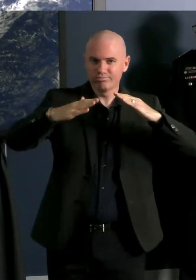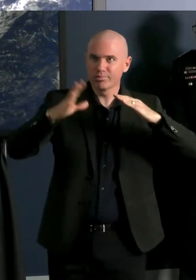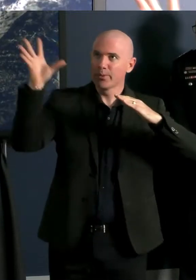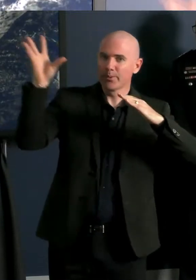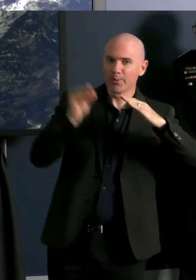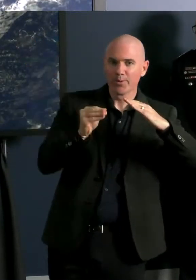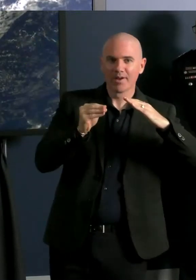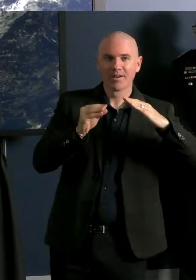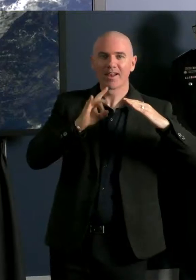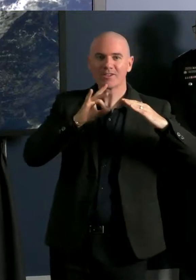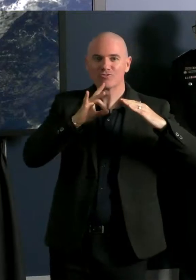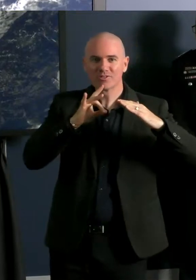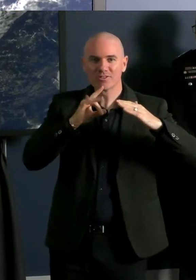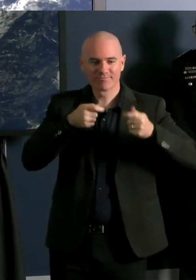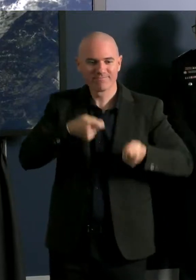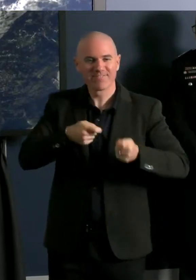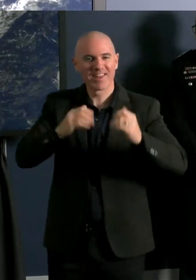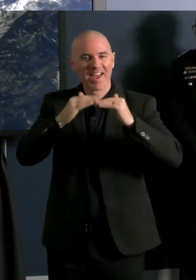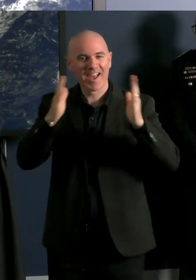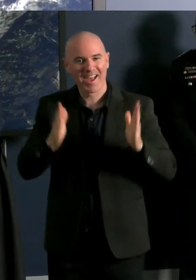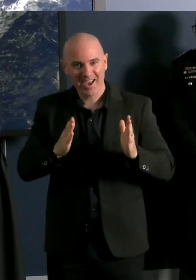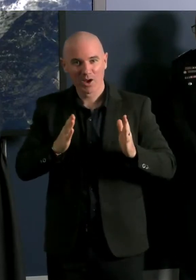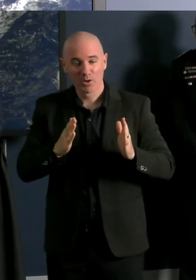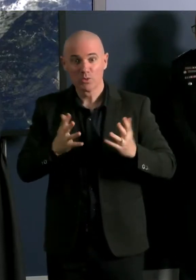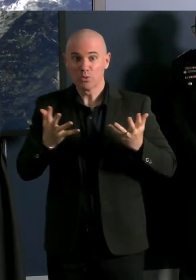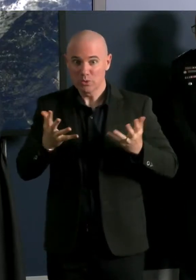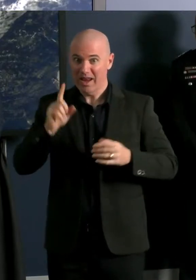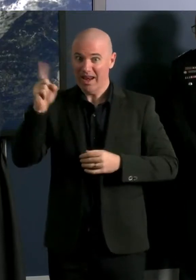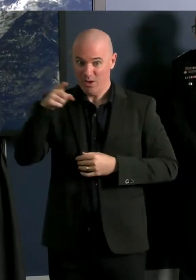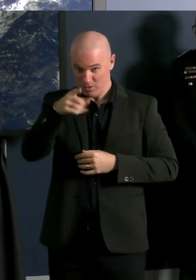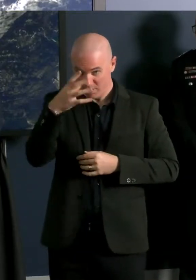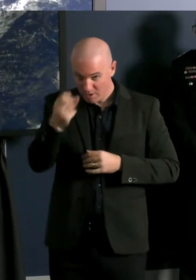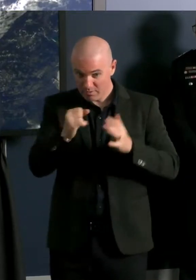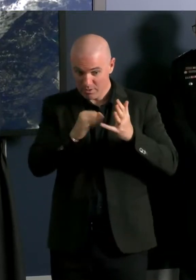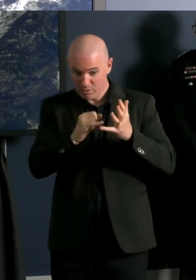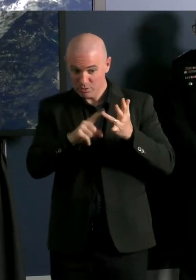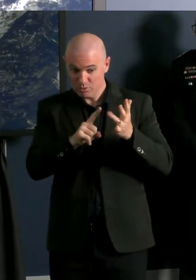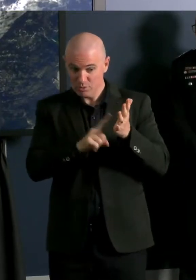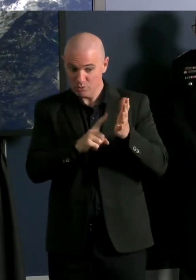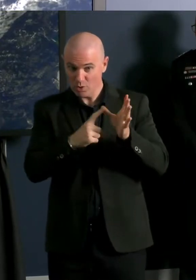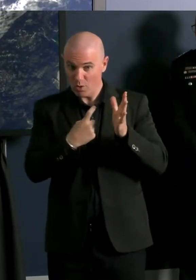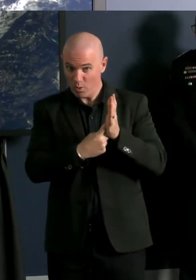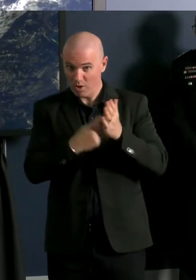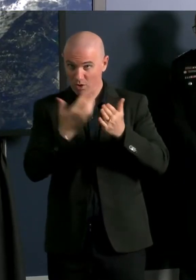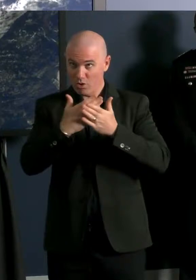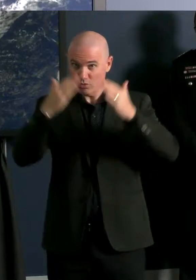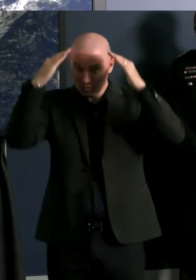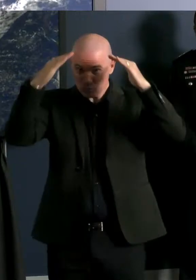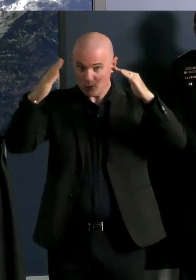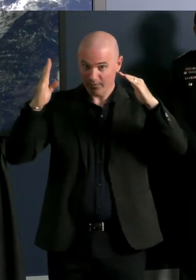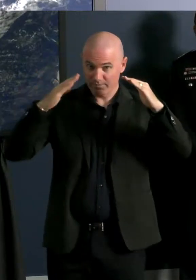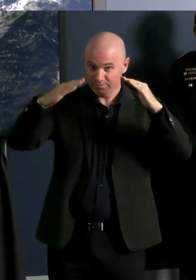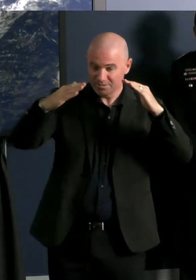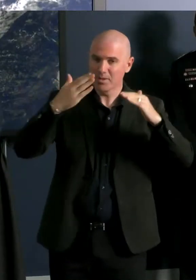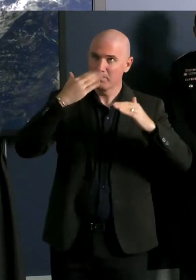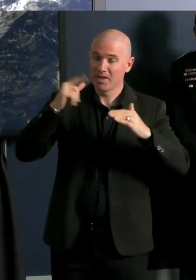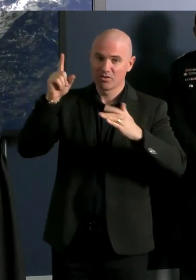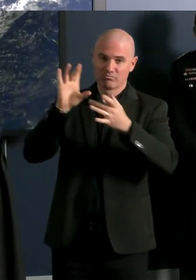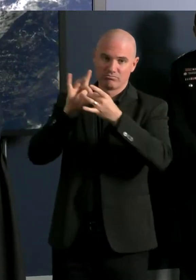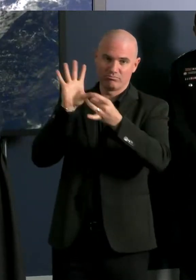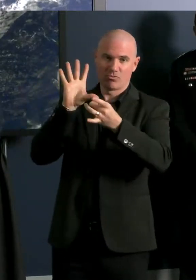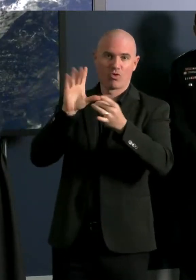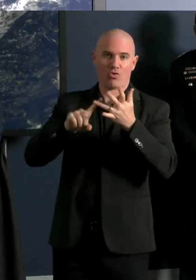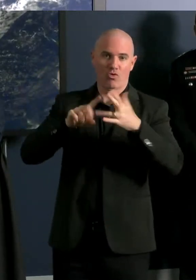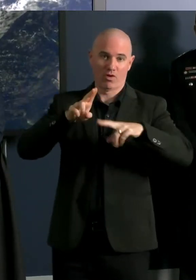Now is the best time to switch off your rooftop solar. We urge residents that have